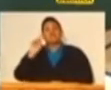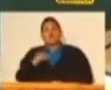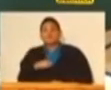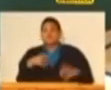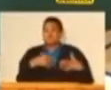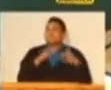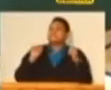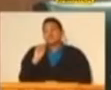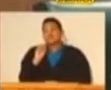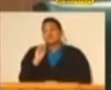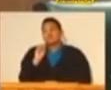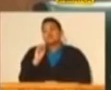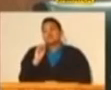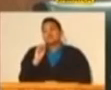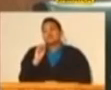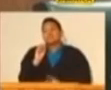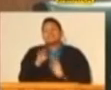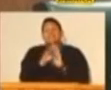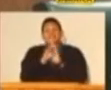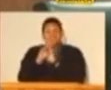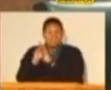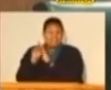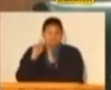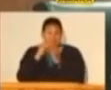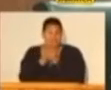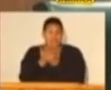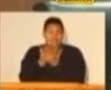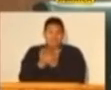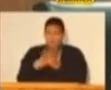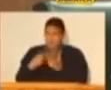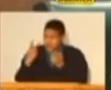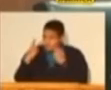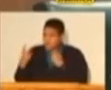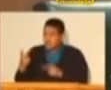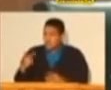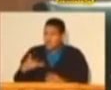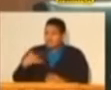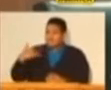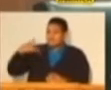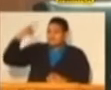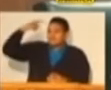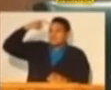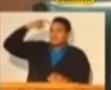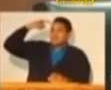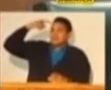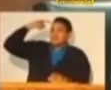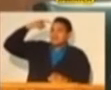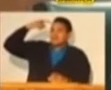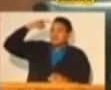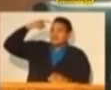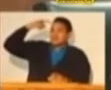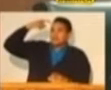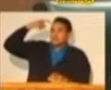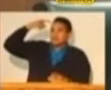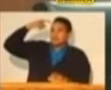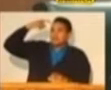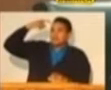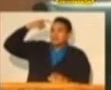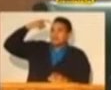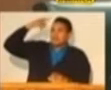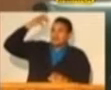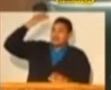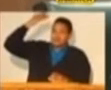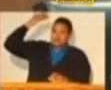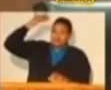other gangs. The opposition spokesman on national security says while the report concludes that there were